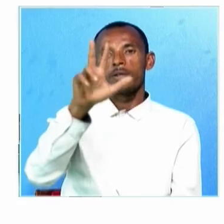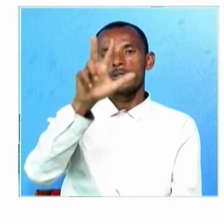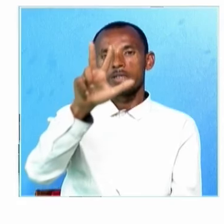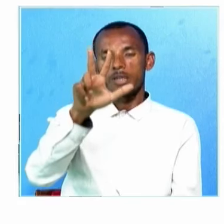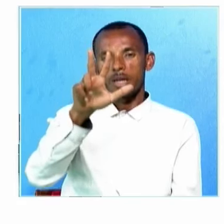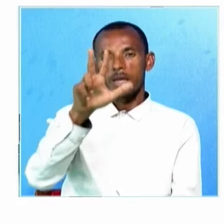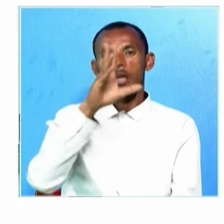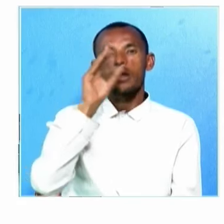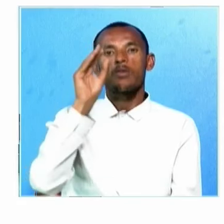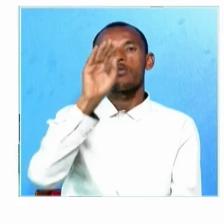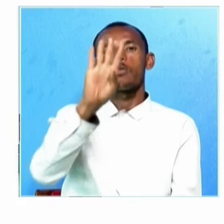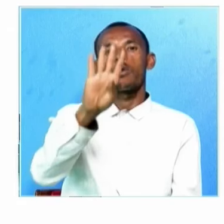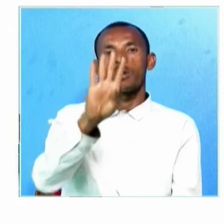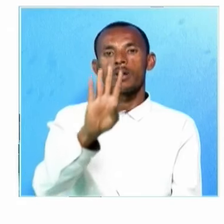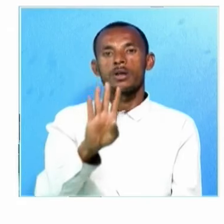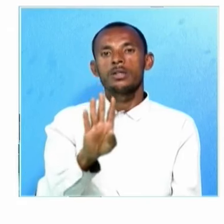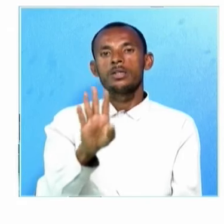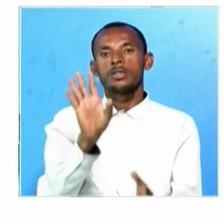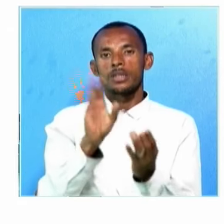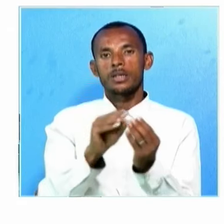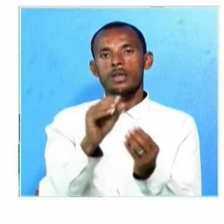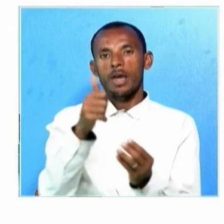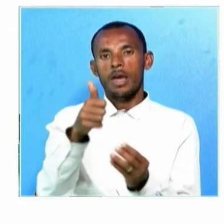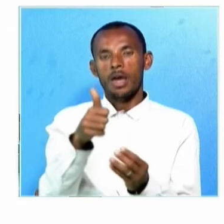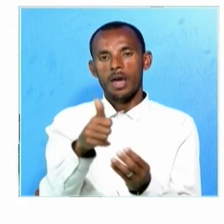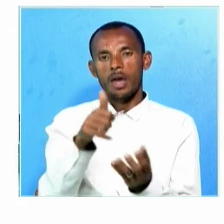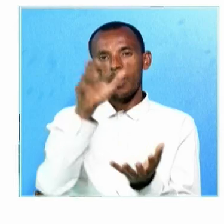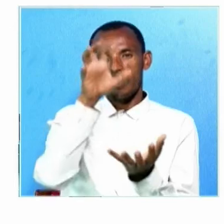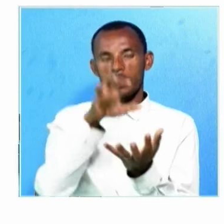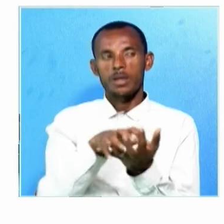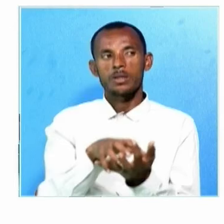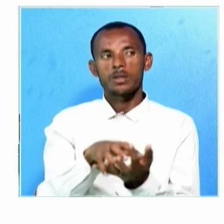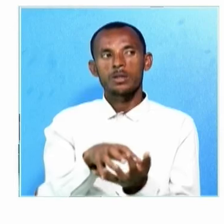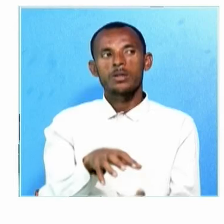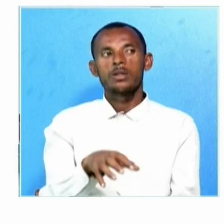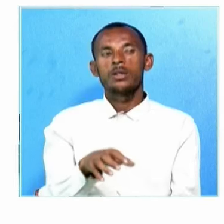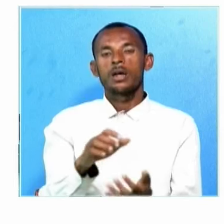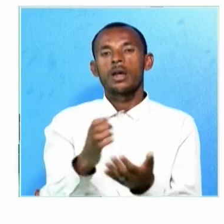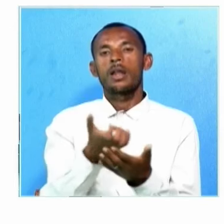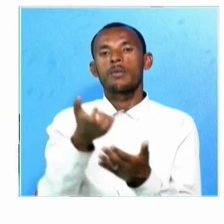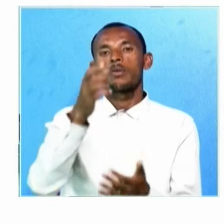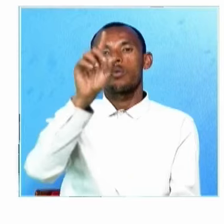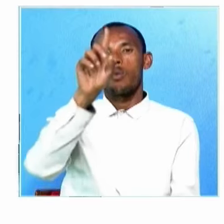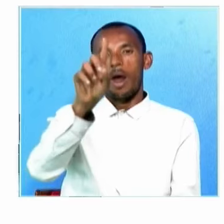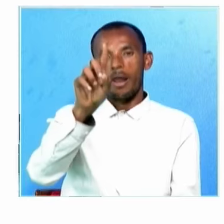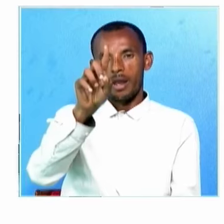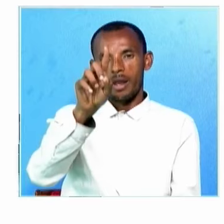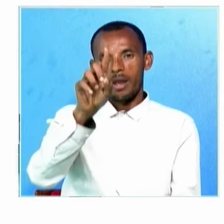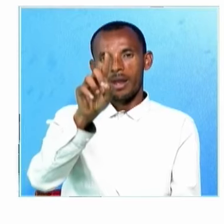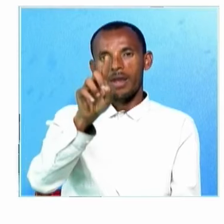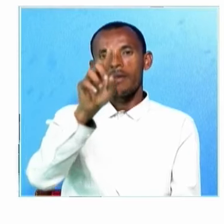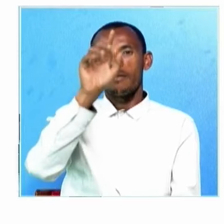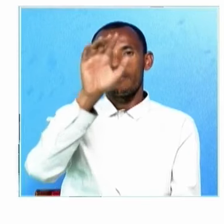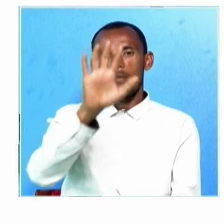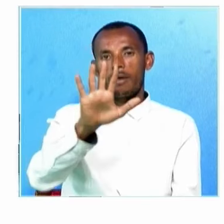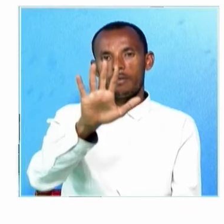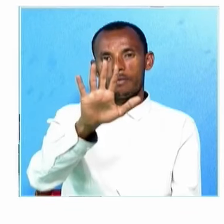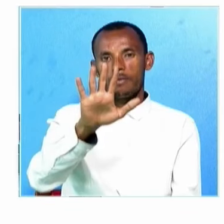and 4. Set A consists element. Set A contains the elements 1,